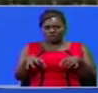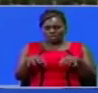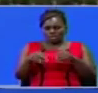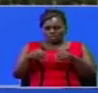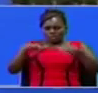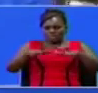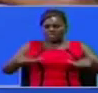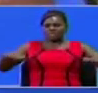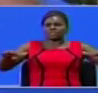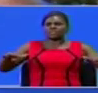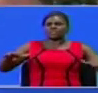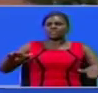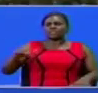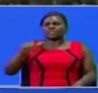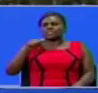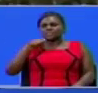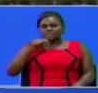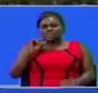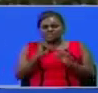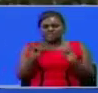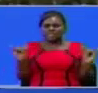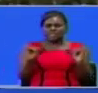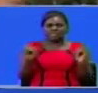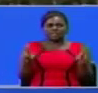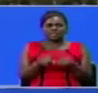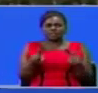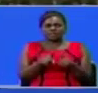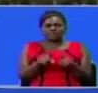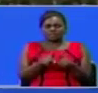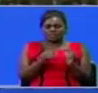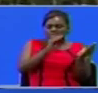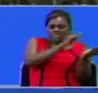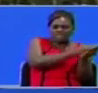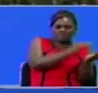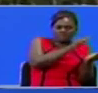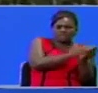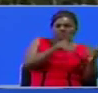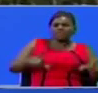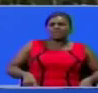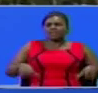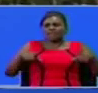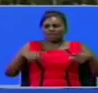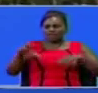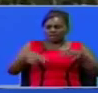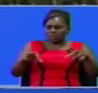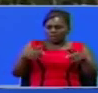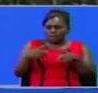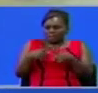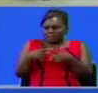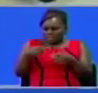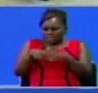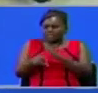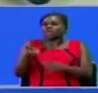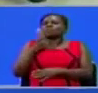as a result of that. And on the other side of conservation, we have been saving lives, in terms of the wildlife that we're having on the